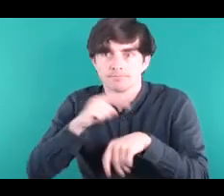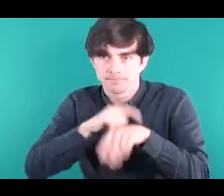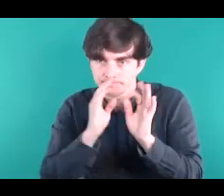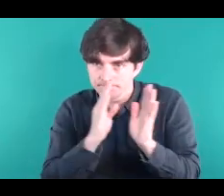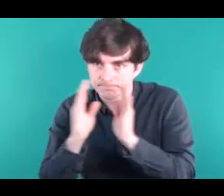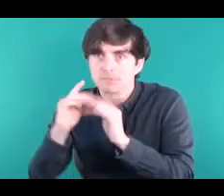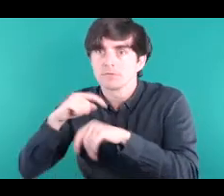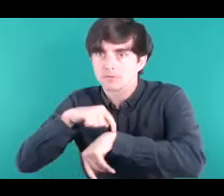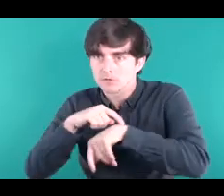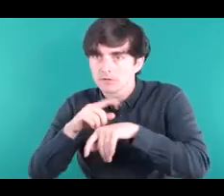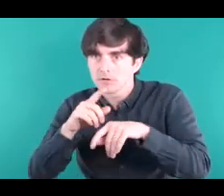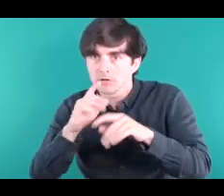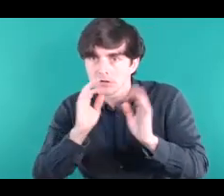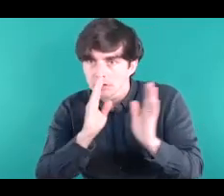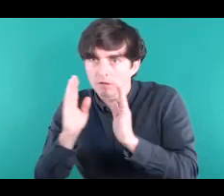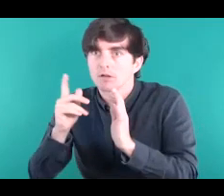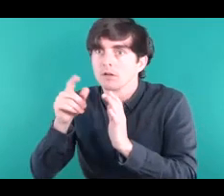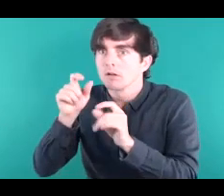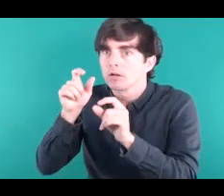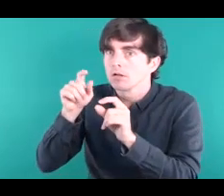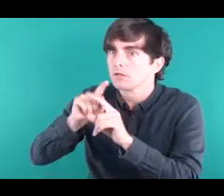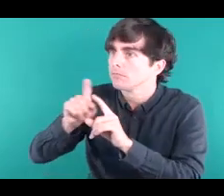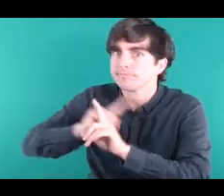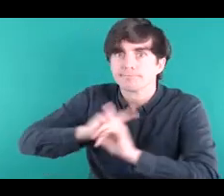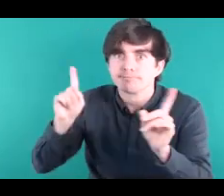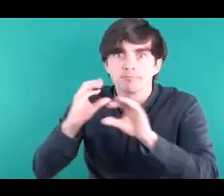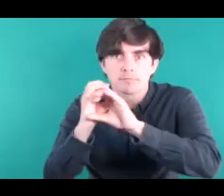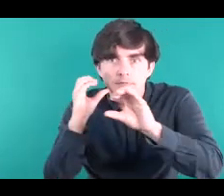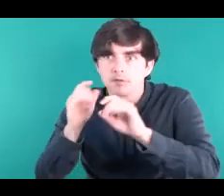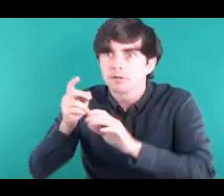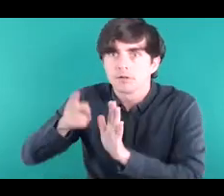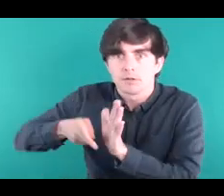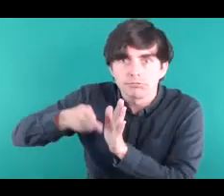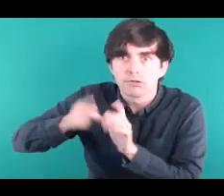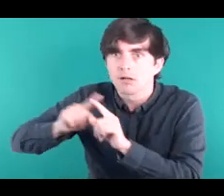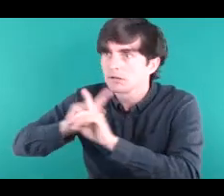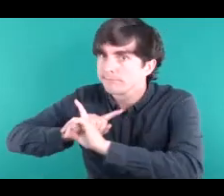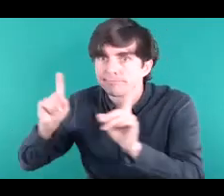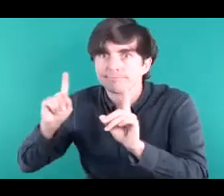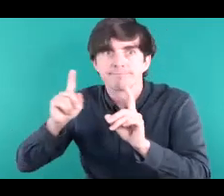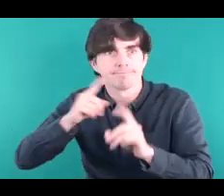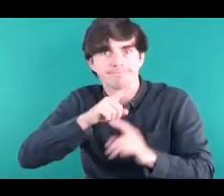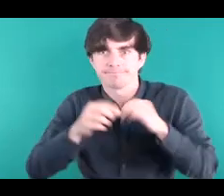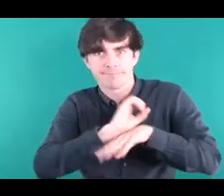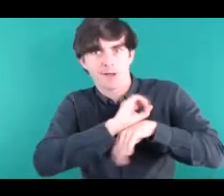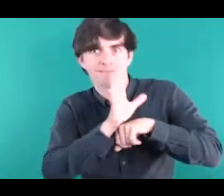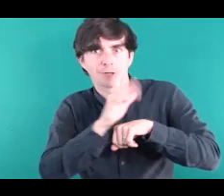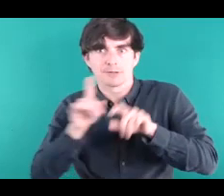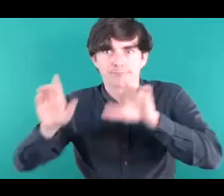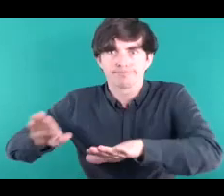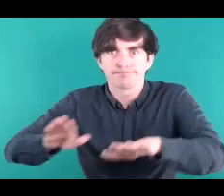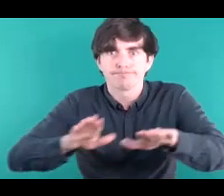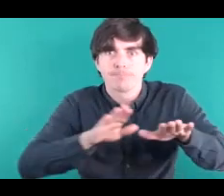DPOs from South Asia, Southeast Asia, West Africa, East Africa. And the picture we